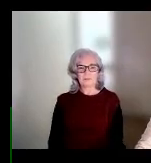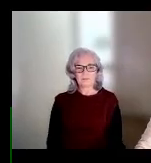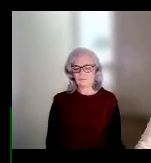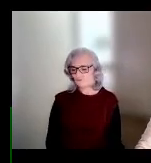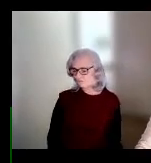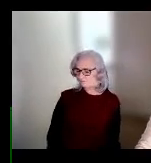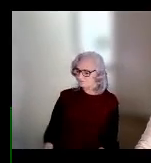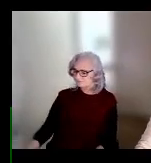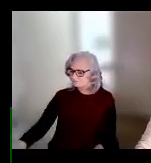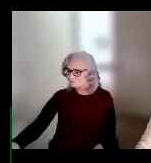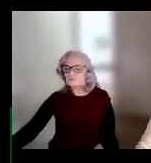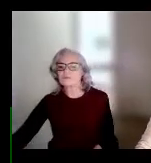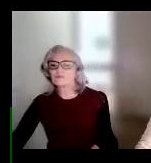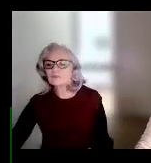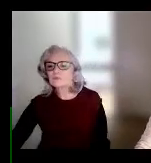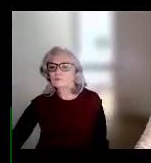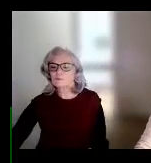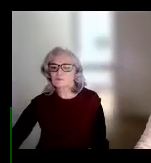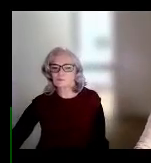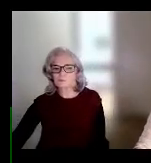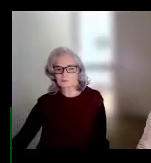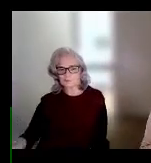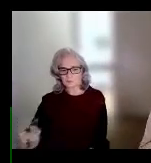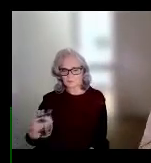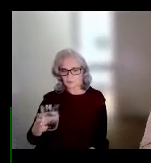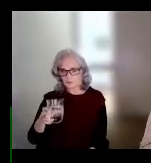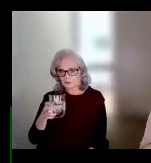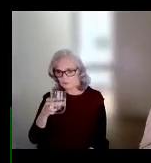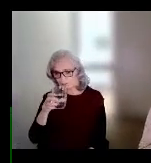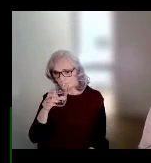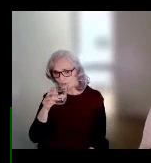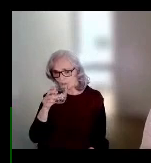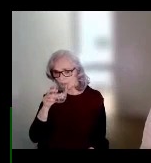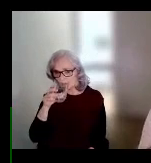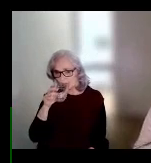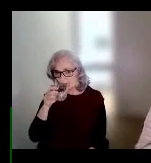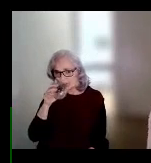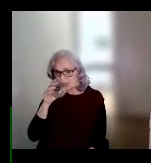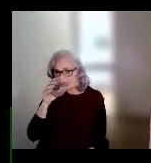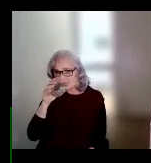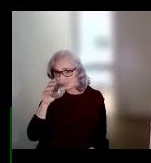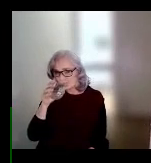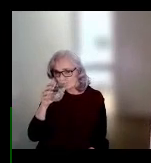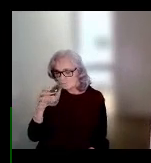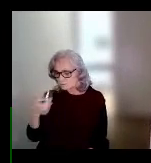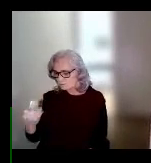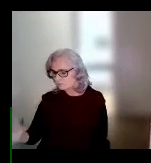Yes, thank you. And so this is just, it's a quote that